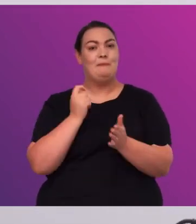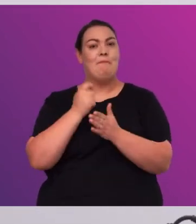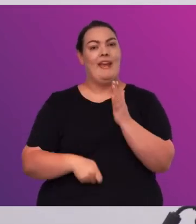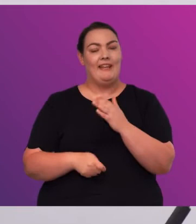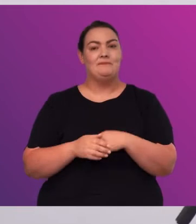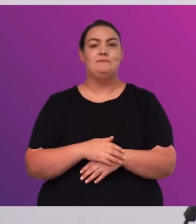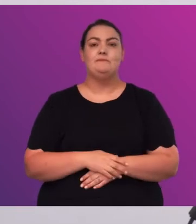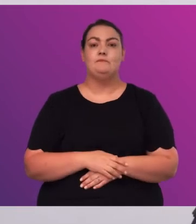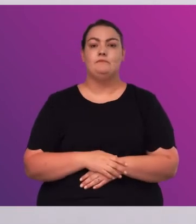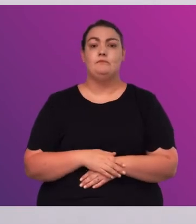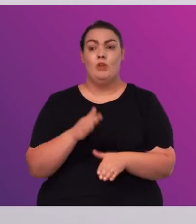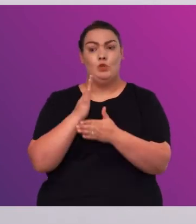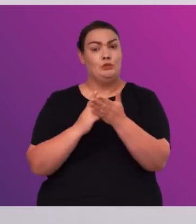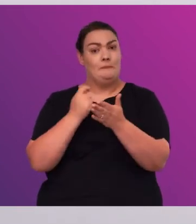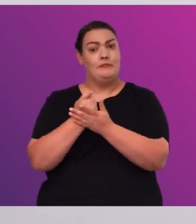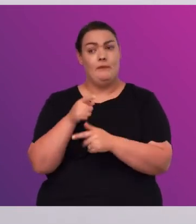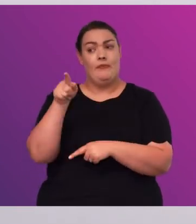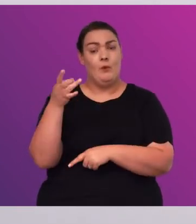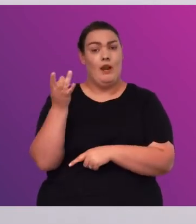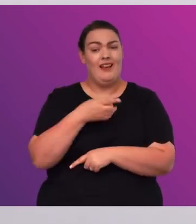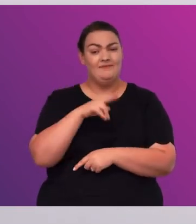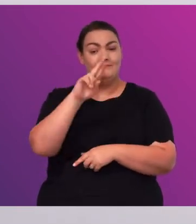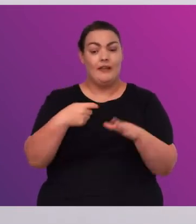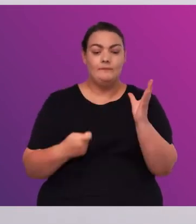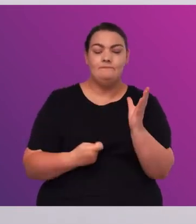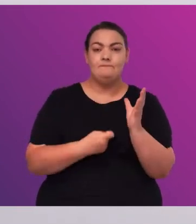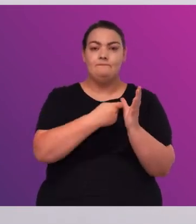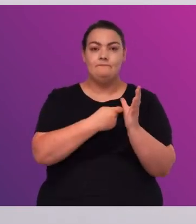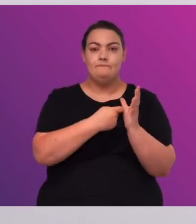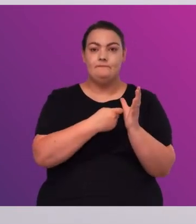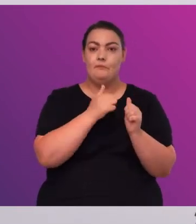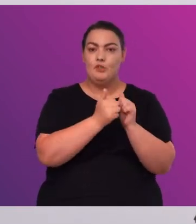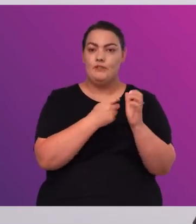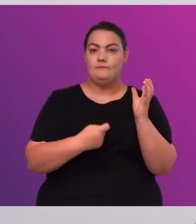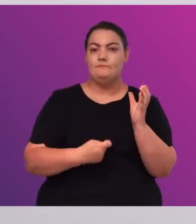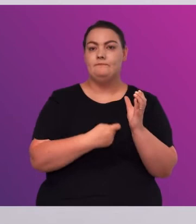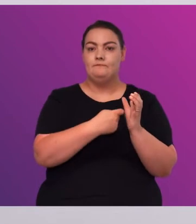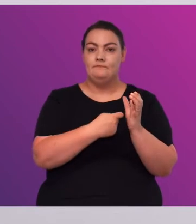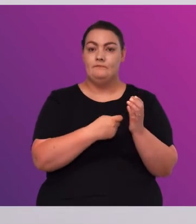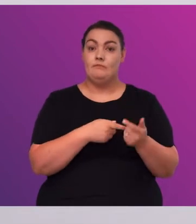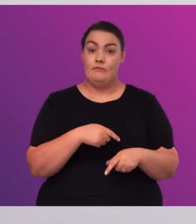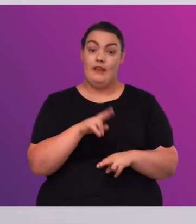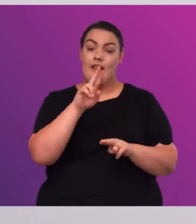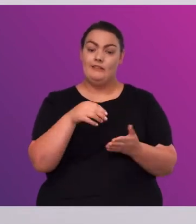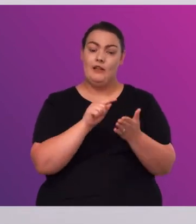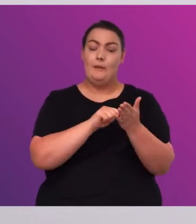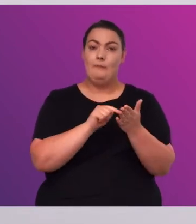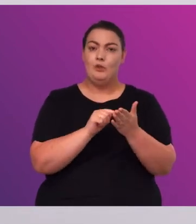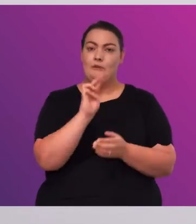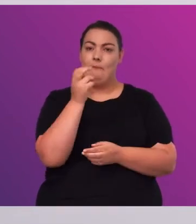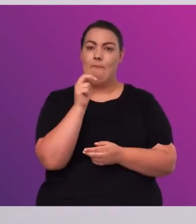shop person will ask you to insert your card into the machine. They will then ask you to enter your PIN